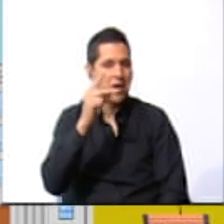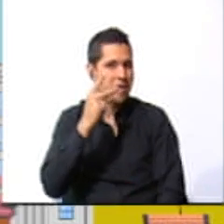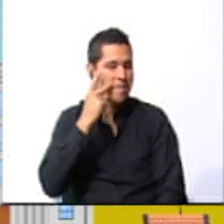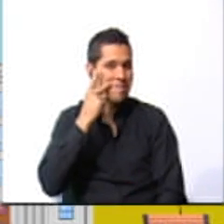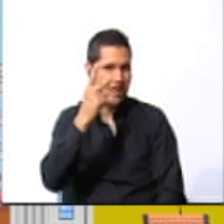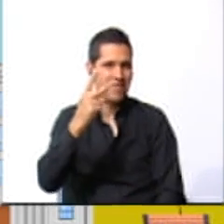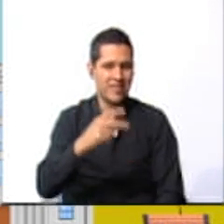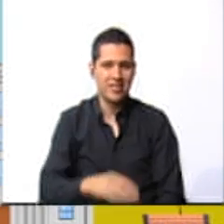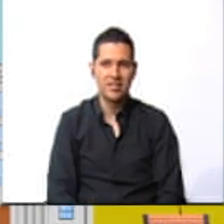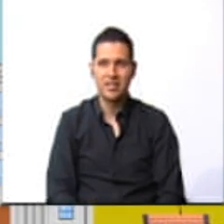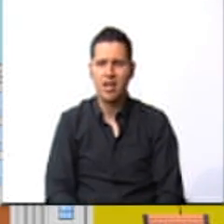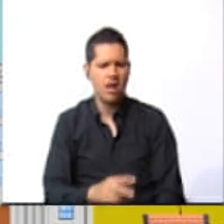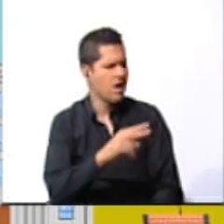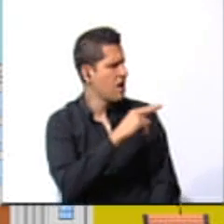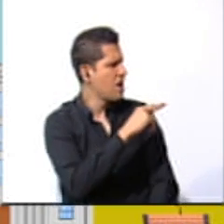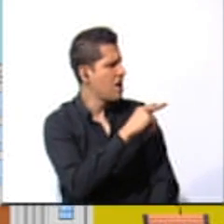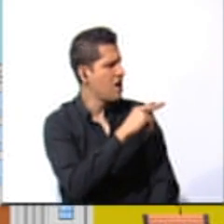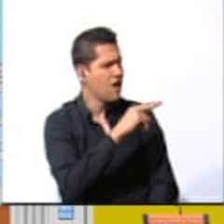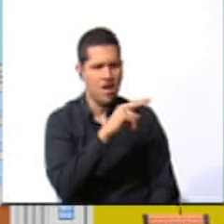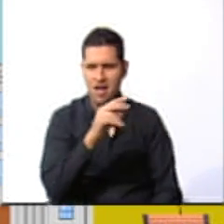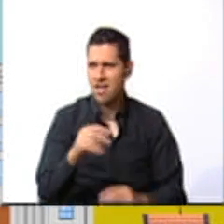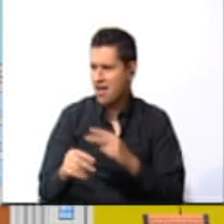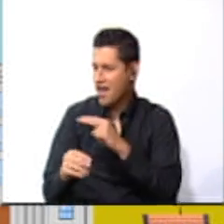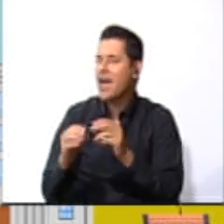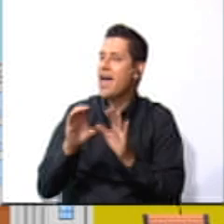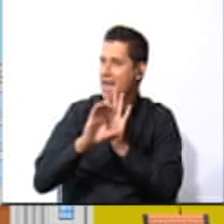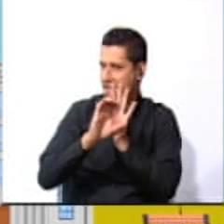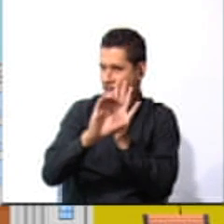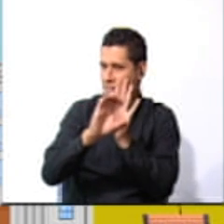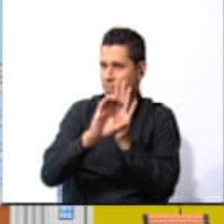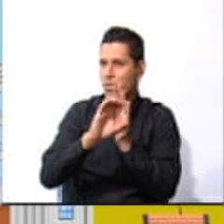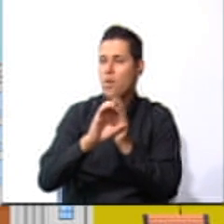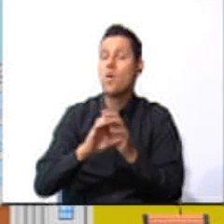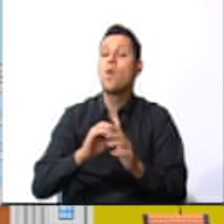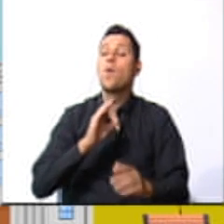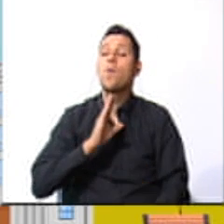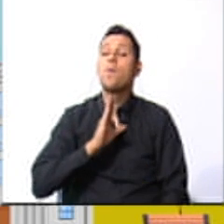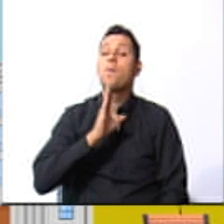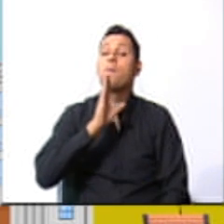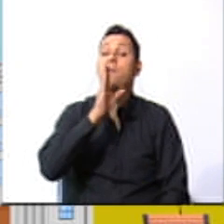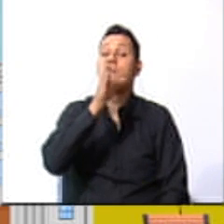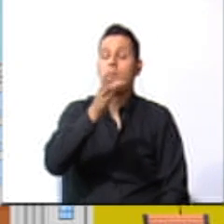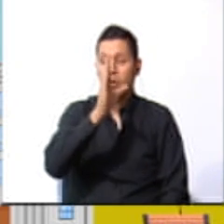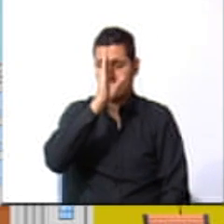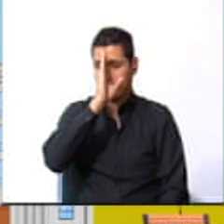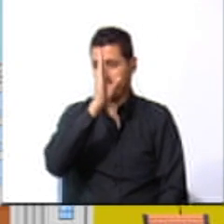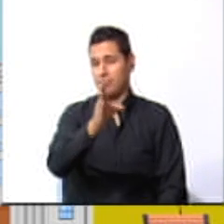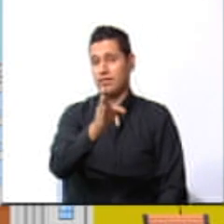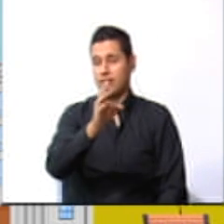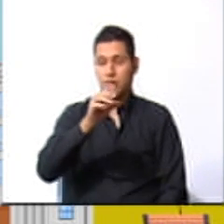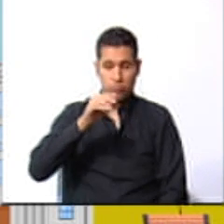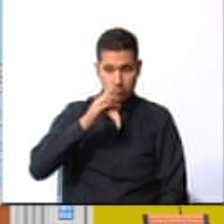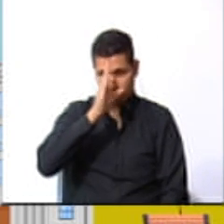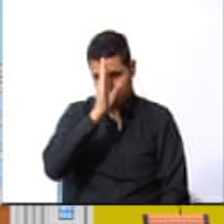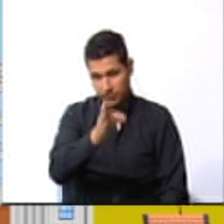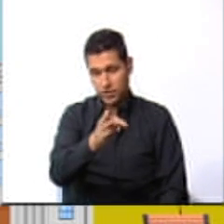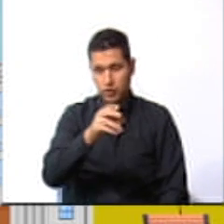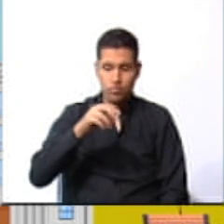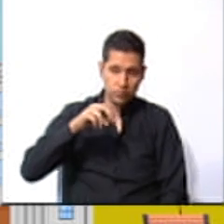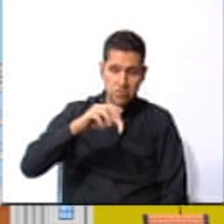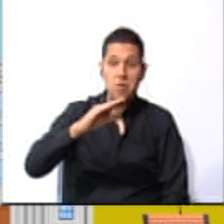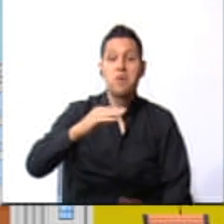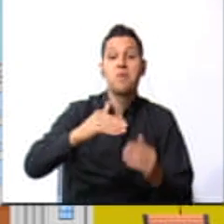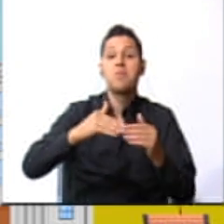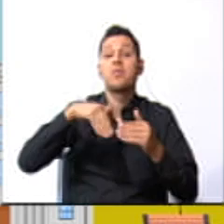Let's look here. For example, go straight. Uh-huh. Then